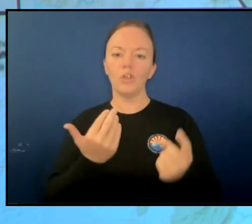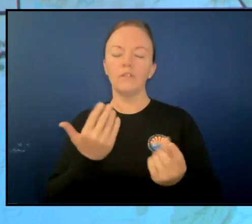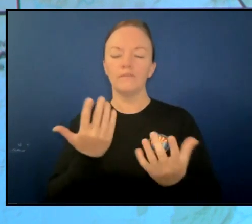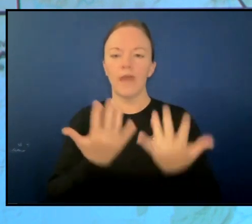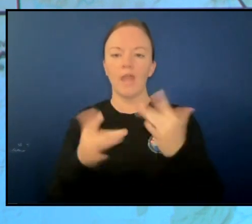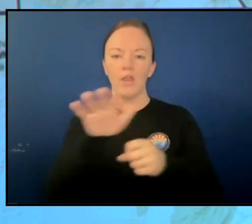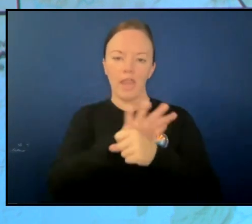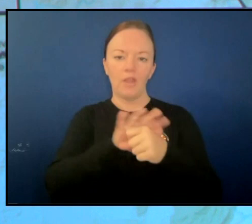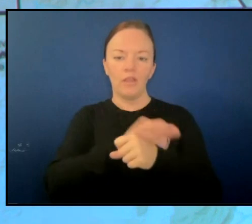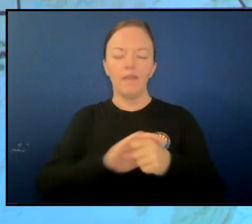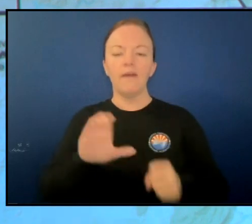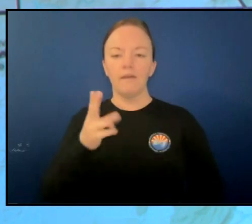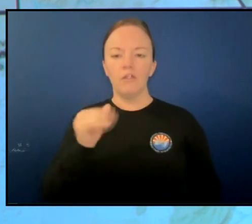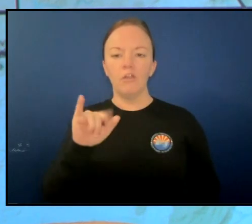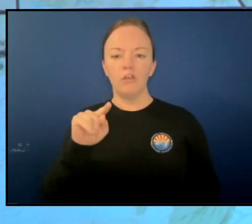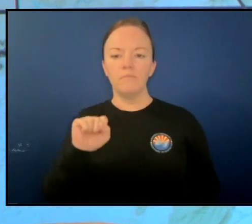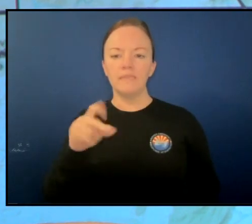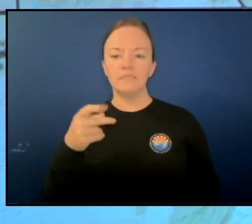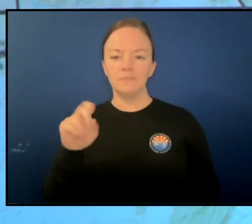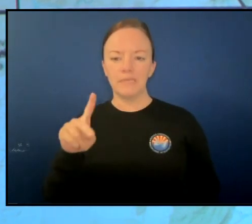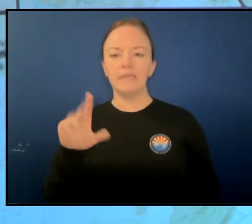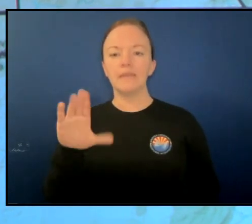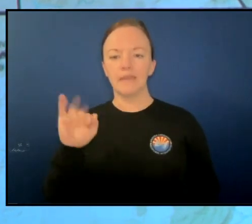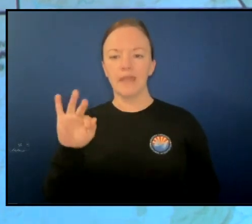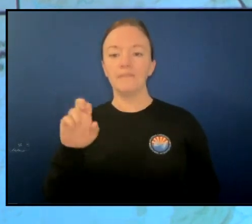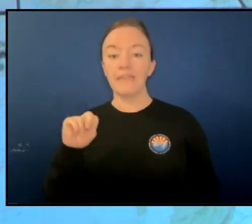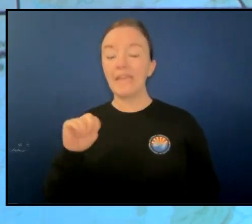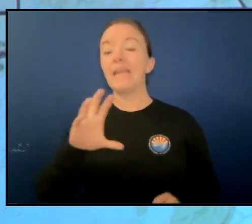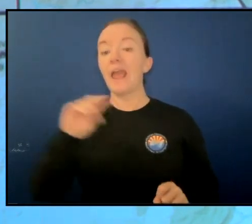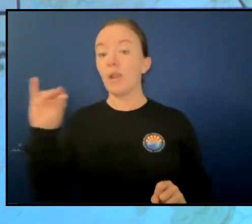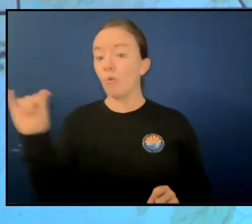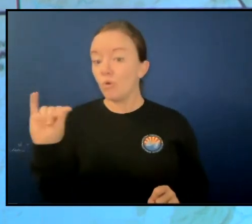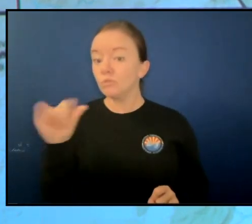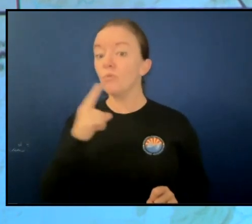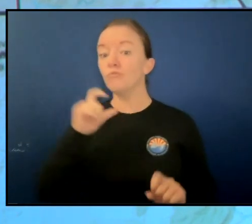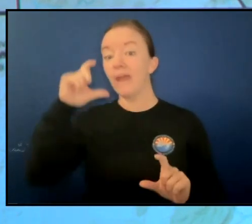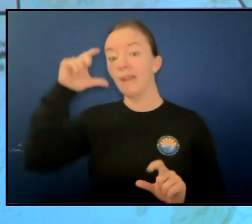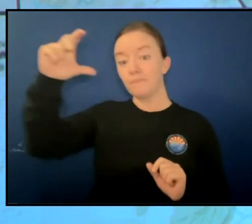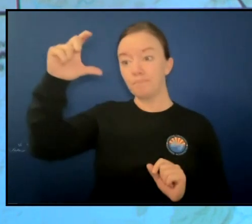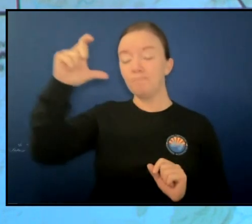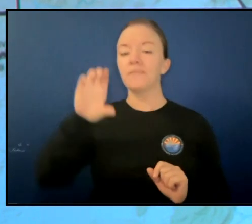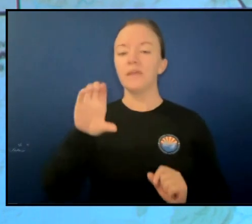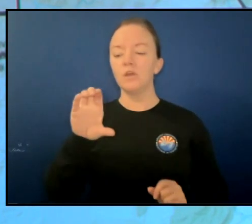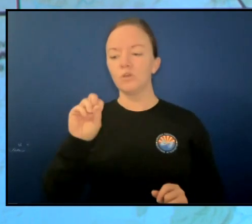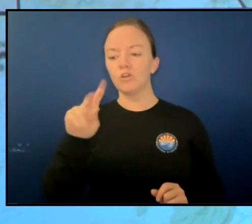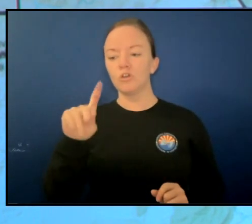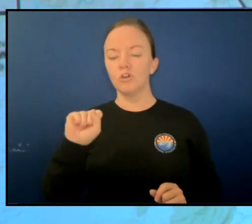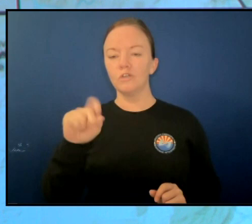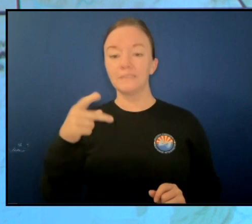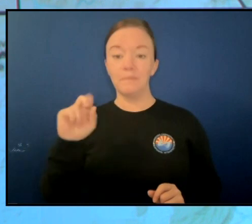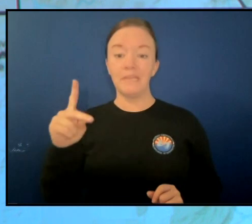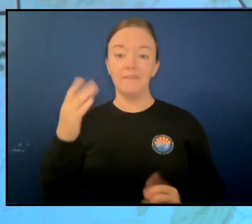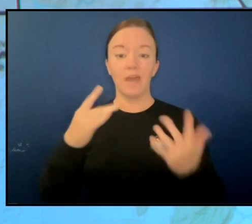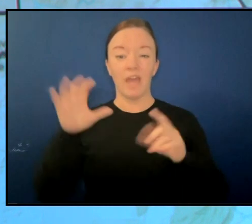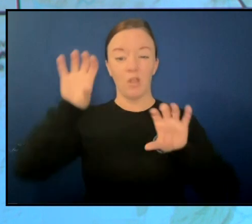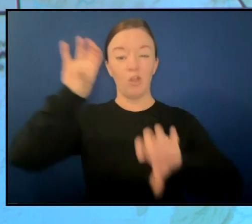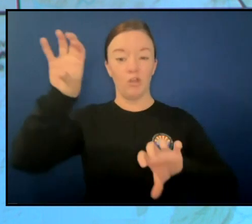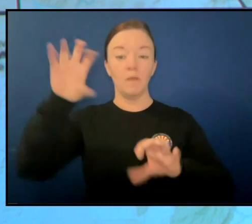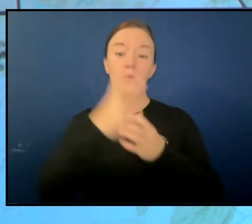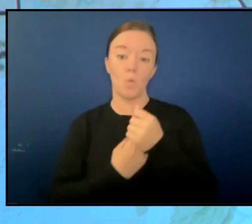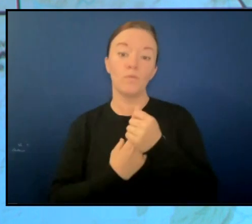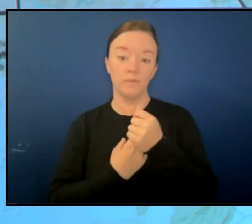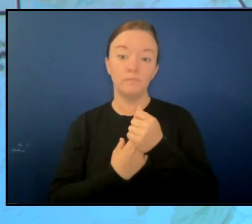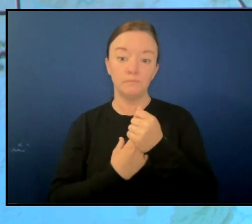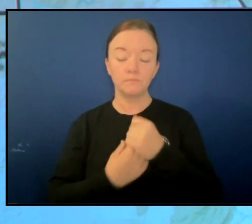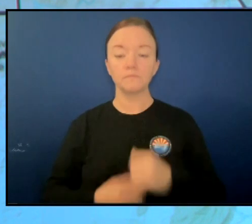area rather, and then also the Cooks Peak fire up to our northeast. So over the next day, we